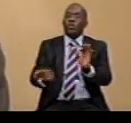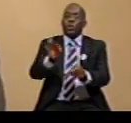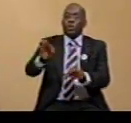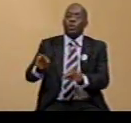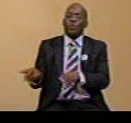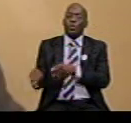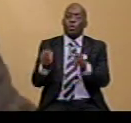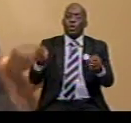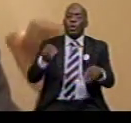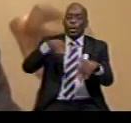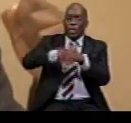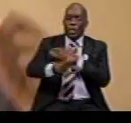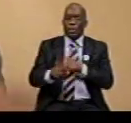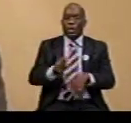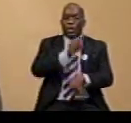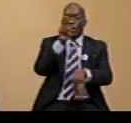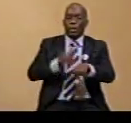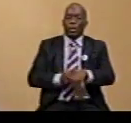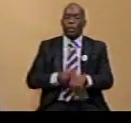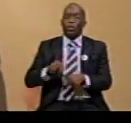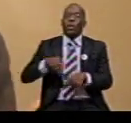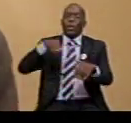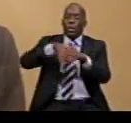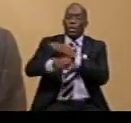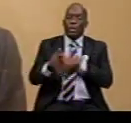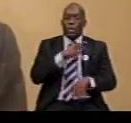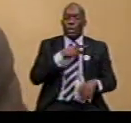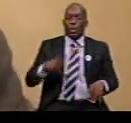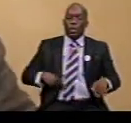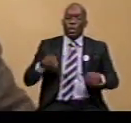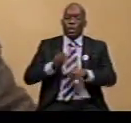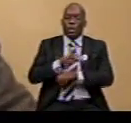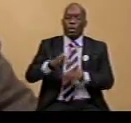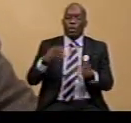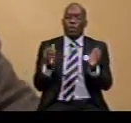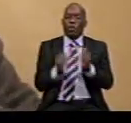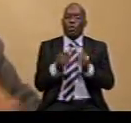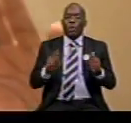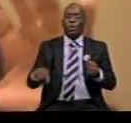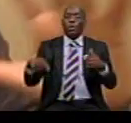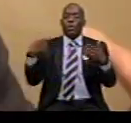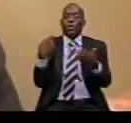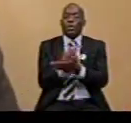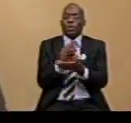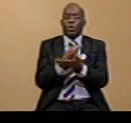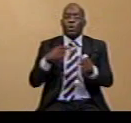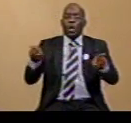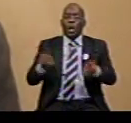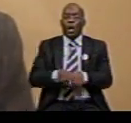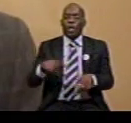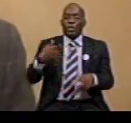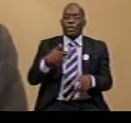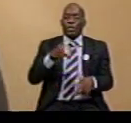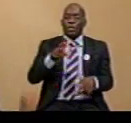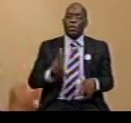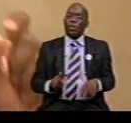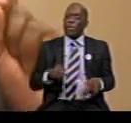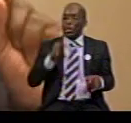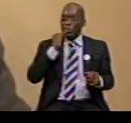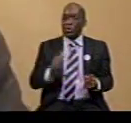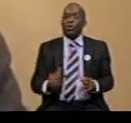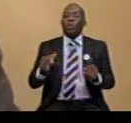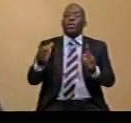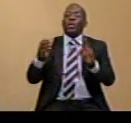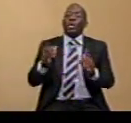penetrate nations, penetrate kingdoms with the gospel. As GCK is heard all over the globe, Lord, may